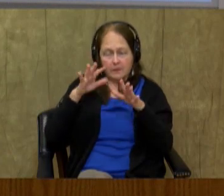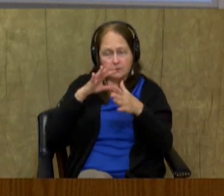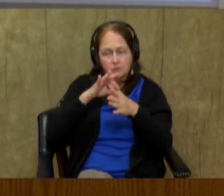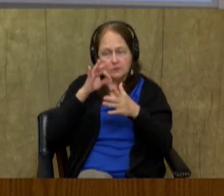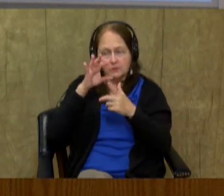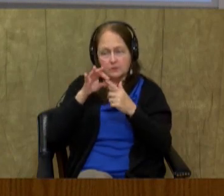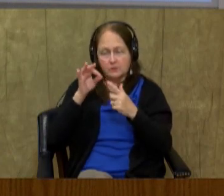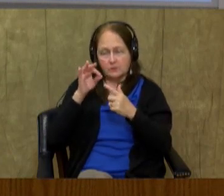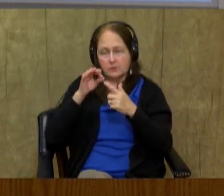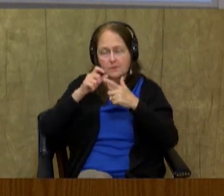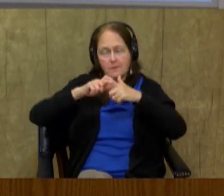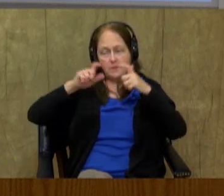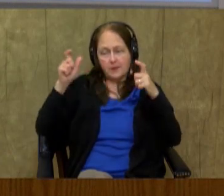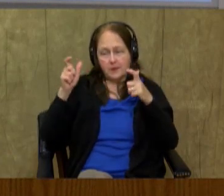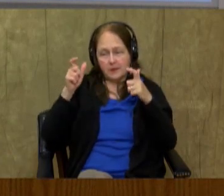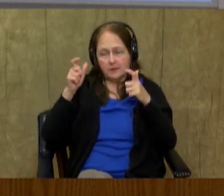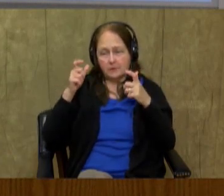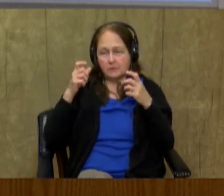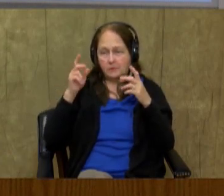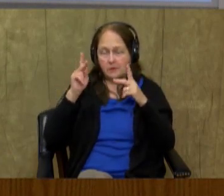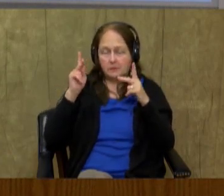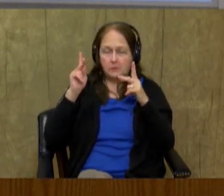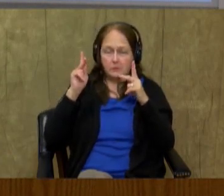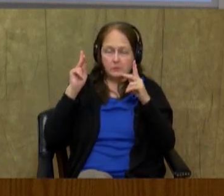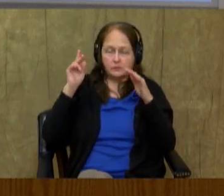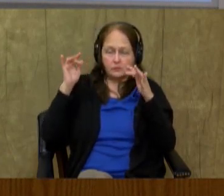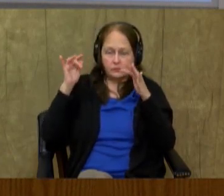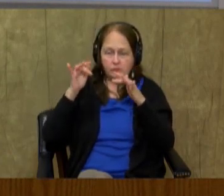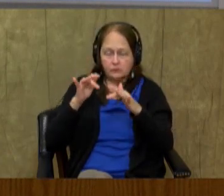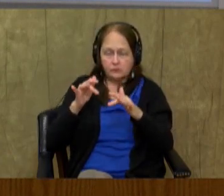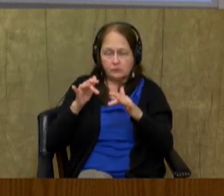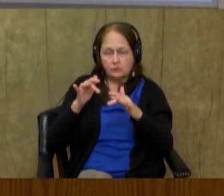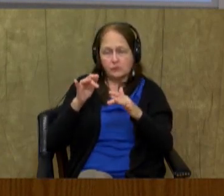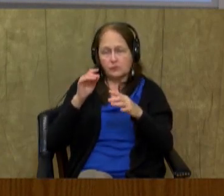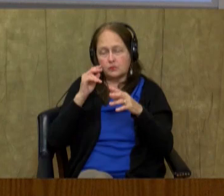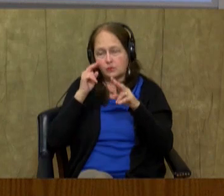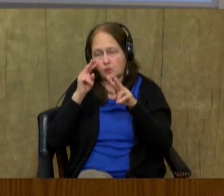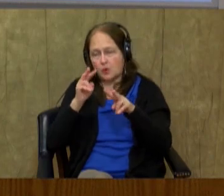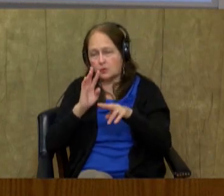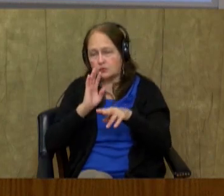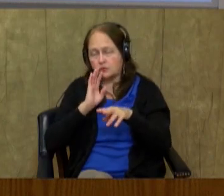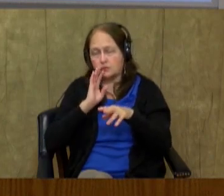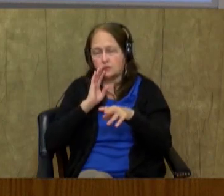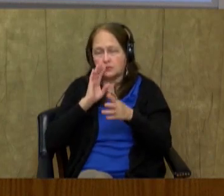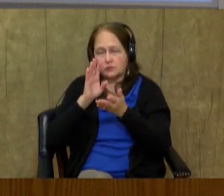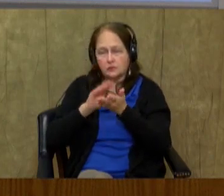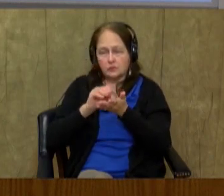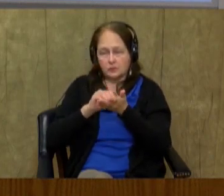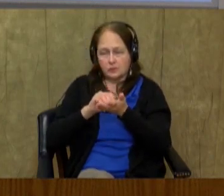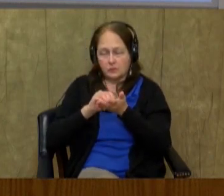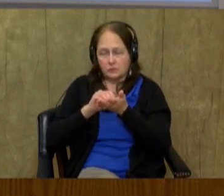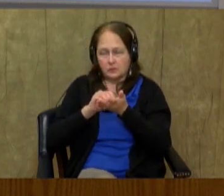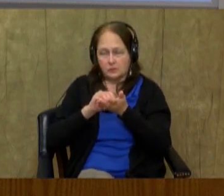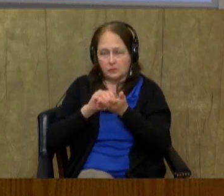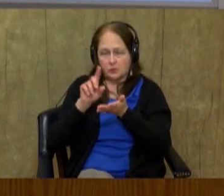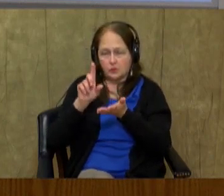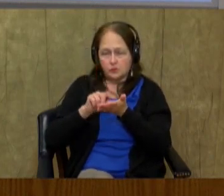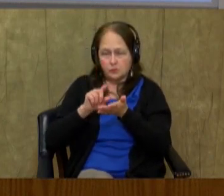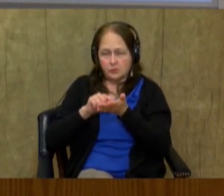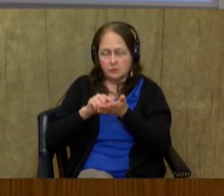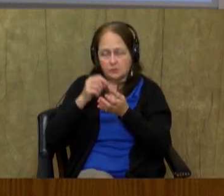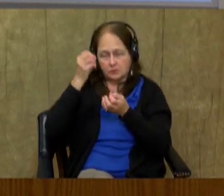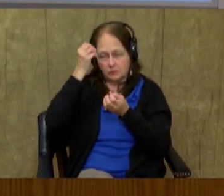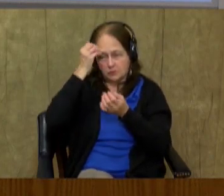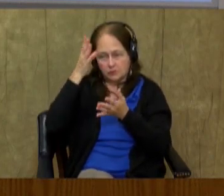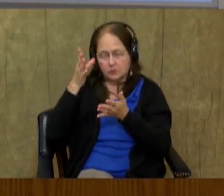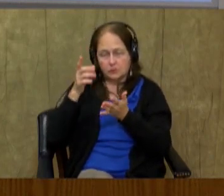chosen, and it was a huge media event. This was like the dress rehearsal. This was like the one trip before just to make sure everything